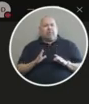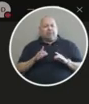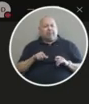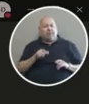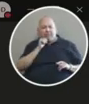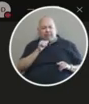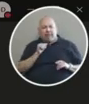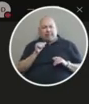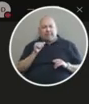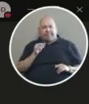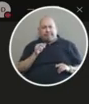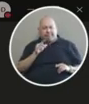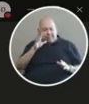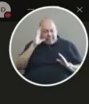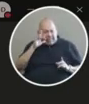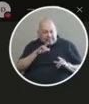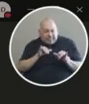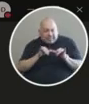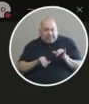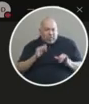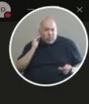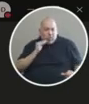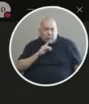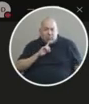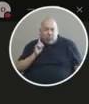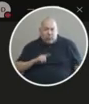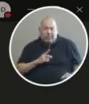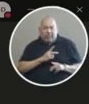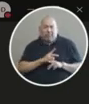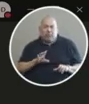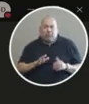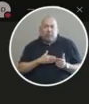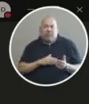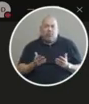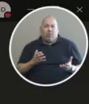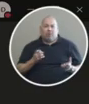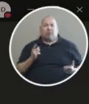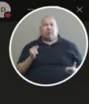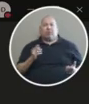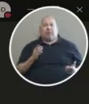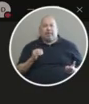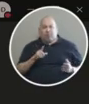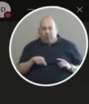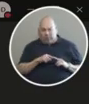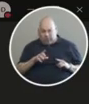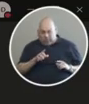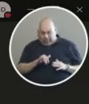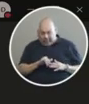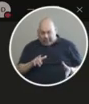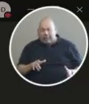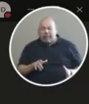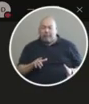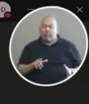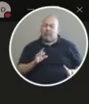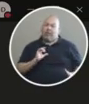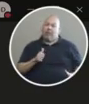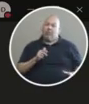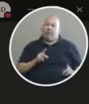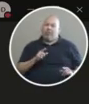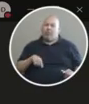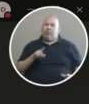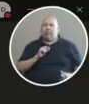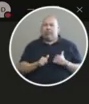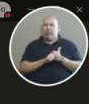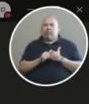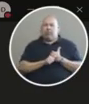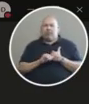they're not listening to this stay-at-home order, and they're just going to keep doing whatever they want to do. And when you do that, you're putting other people at risk